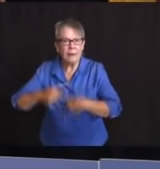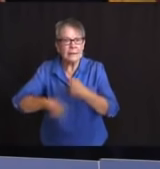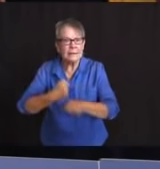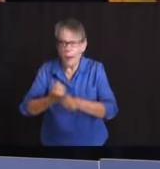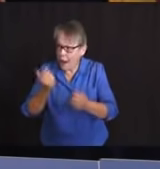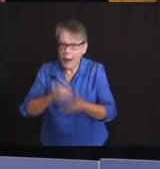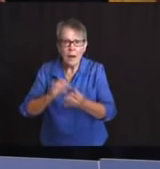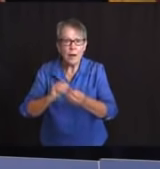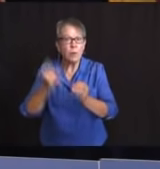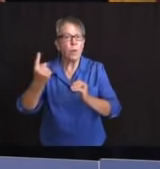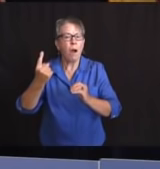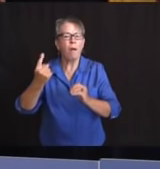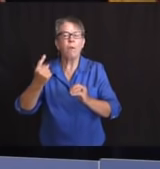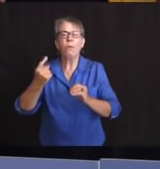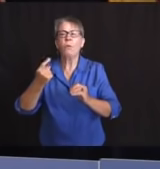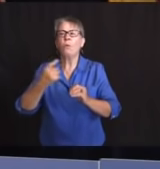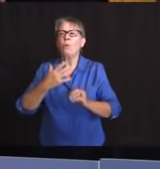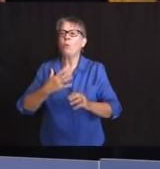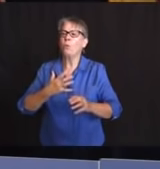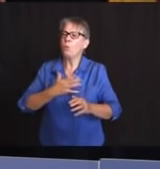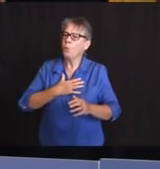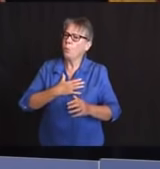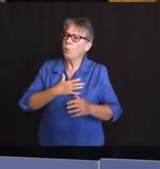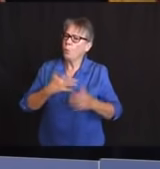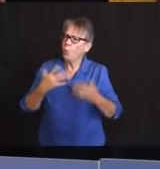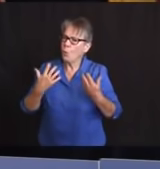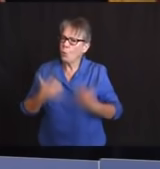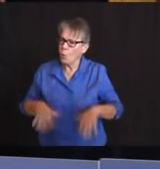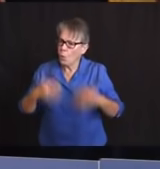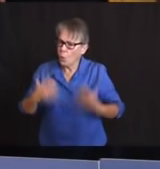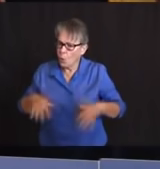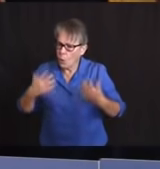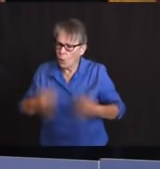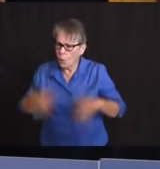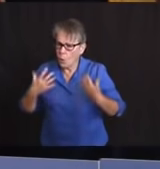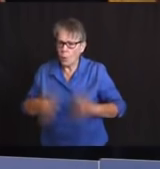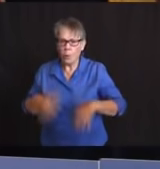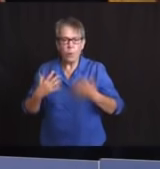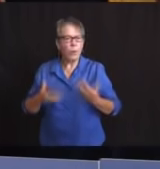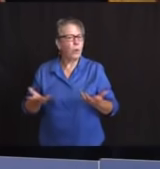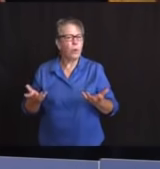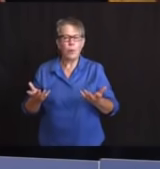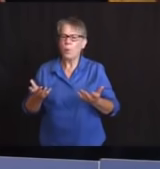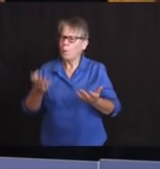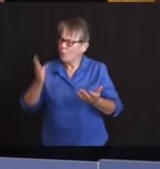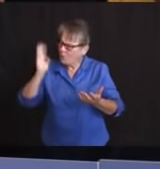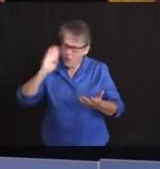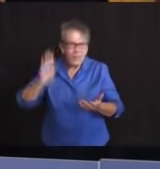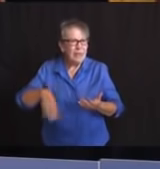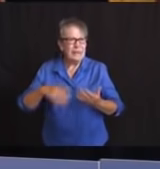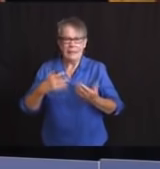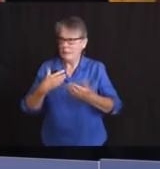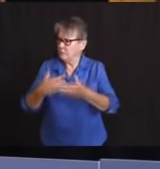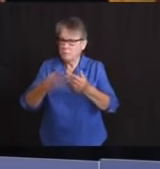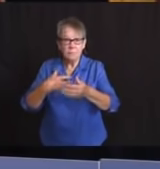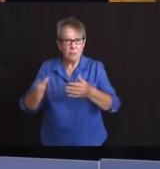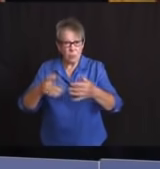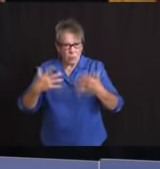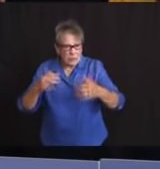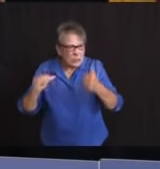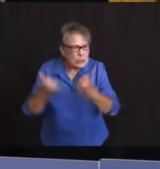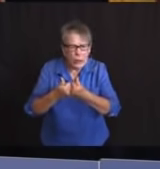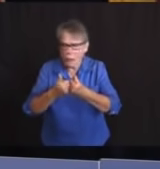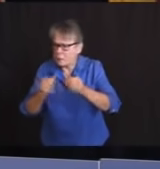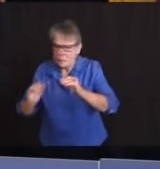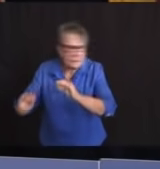our students, despite current challenges, some people have said there should be a single set of rules handed down by the state, a rigid,